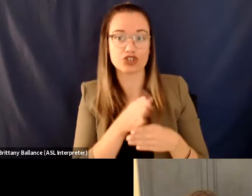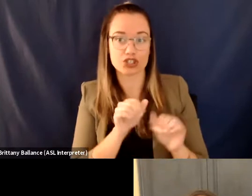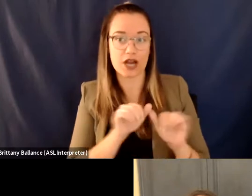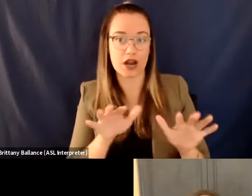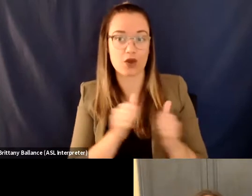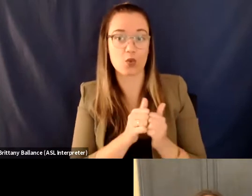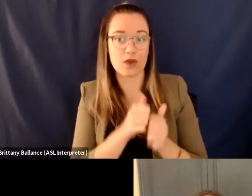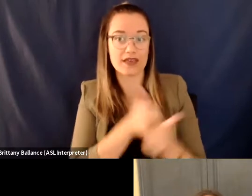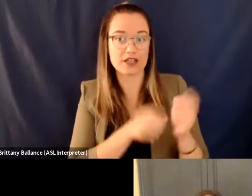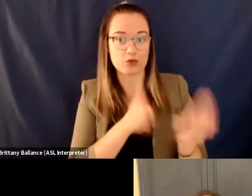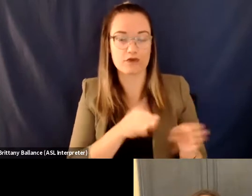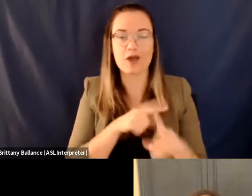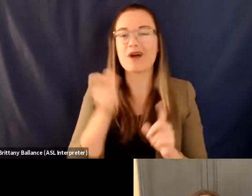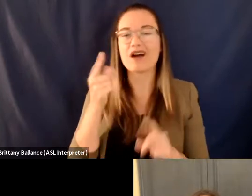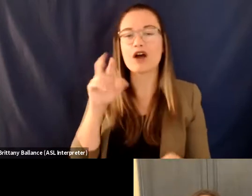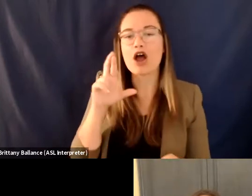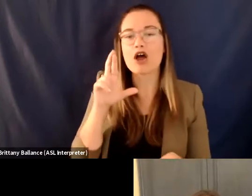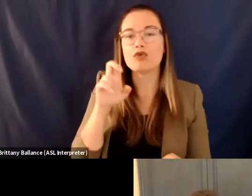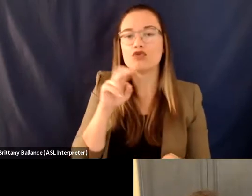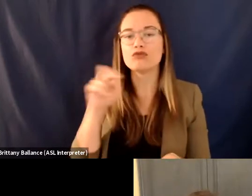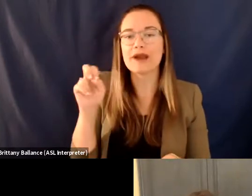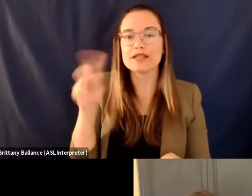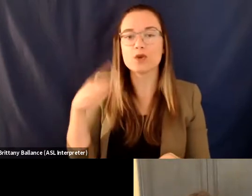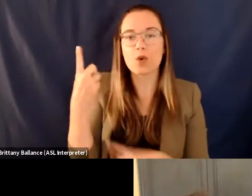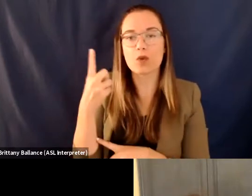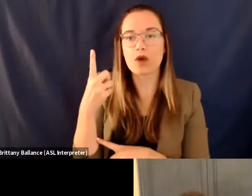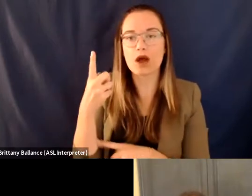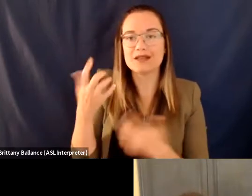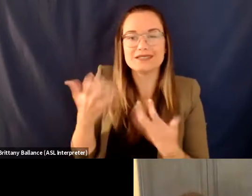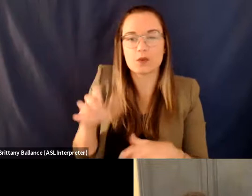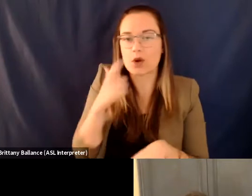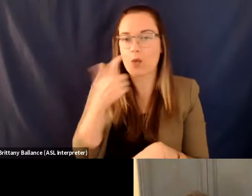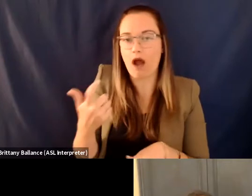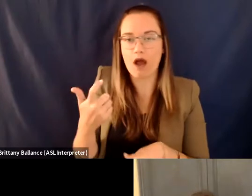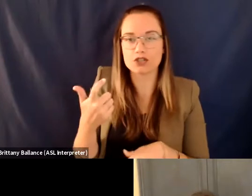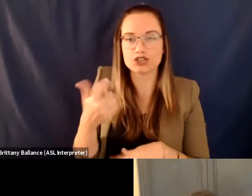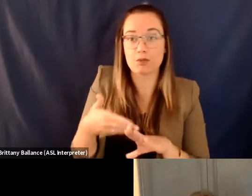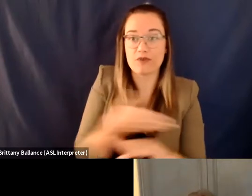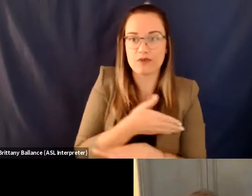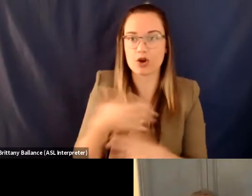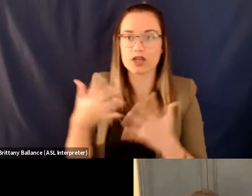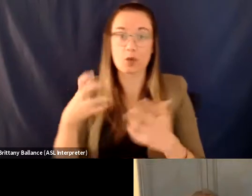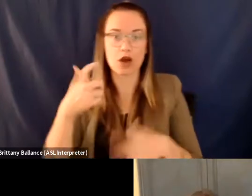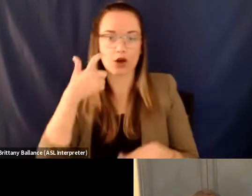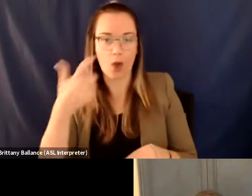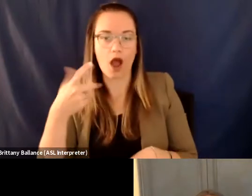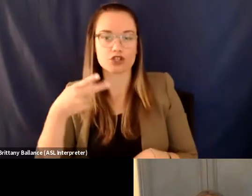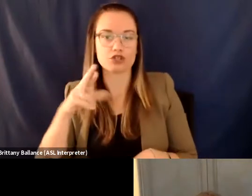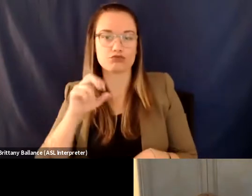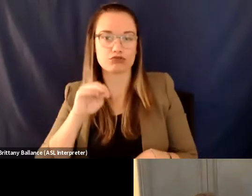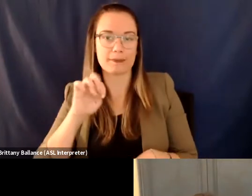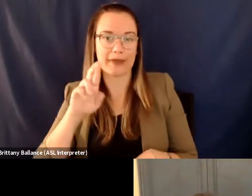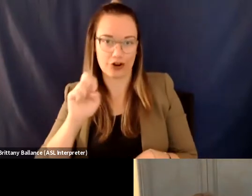the subjects. Renee was the only one who didn't want to watch it beforehand. He really wanted to experience the premiere, you know, which